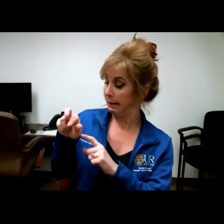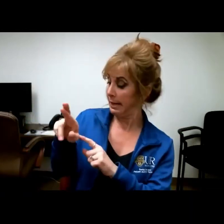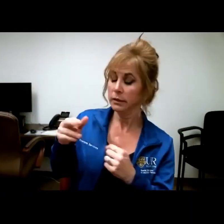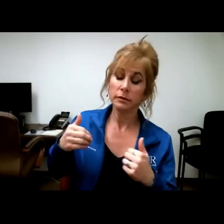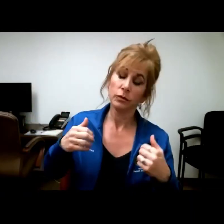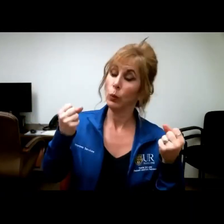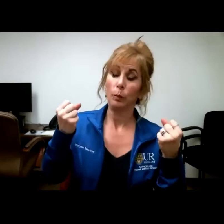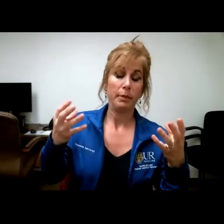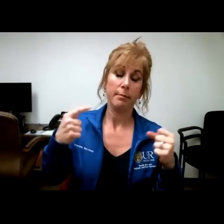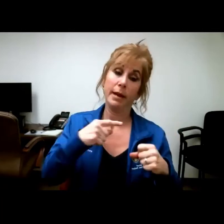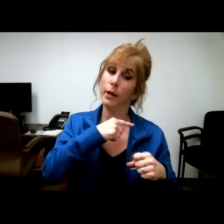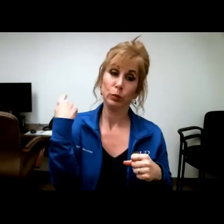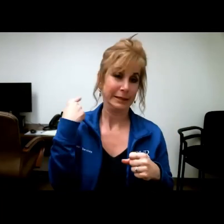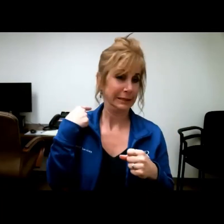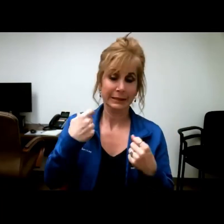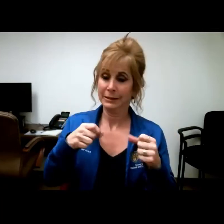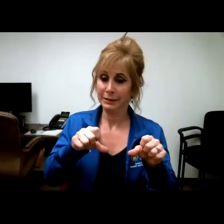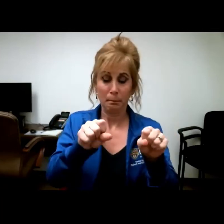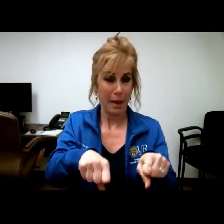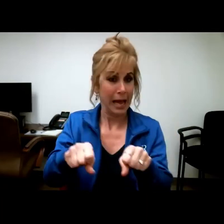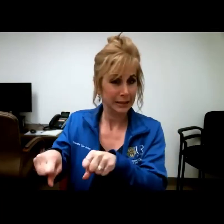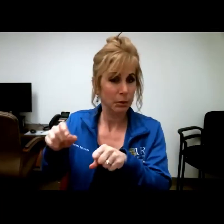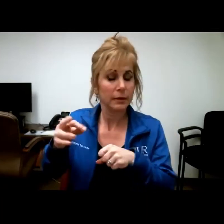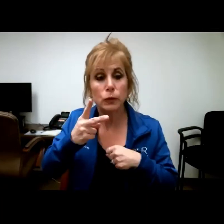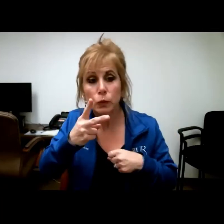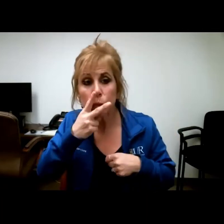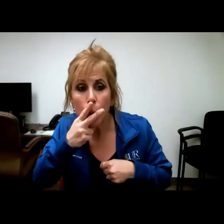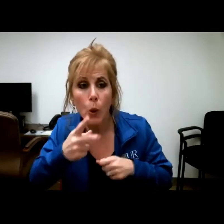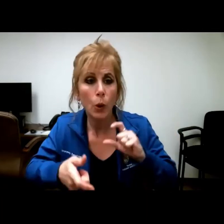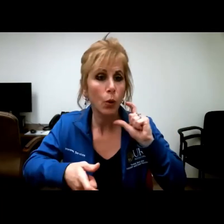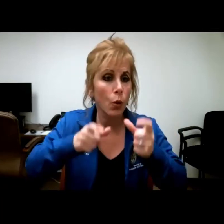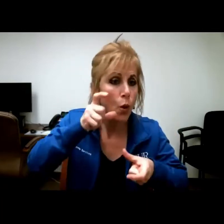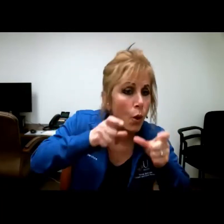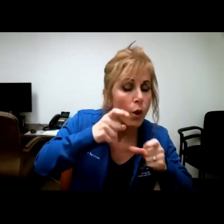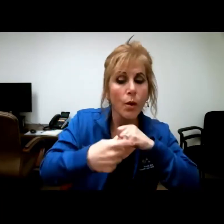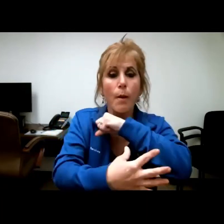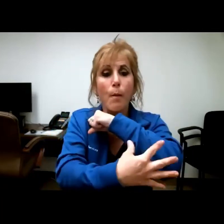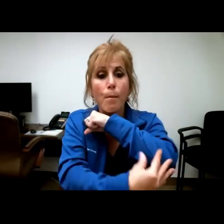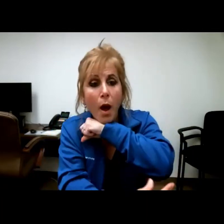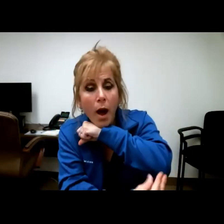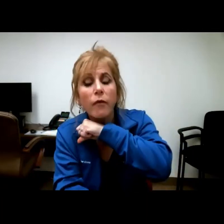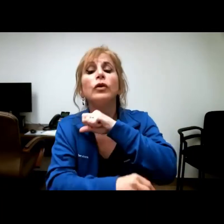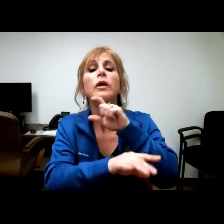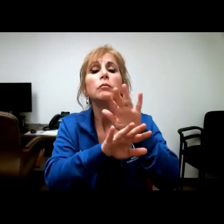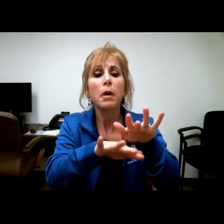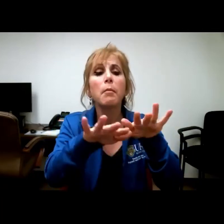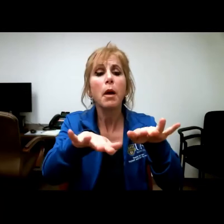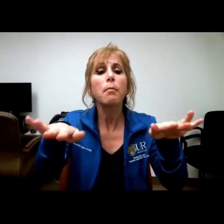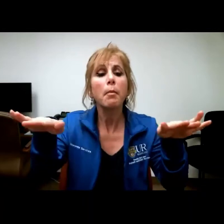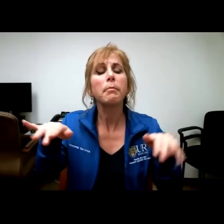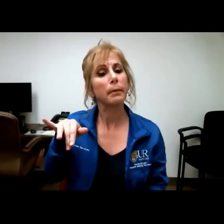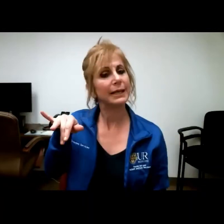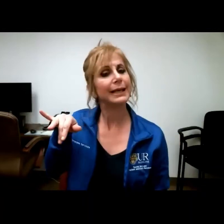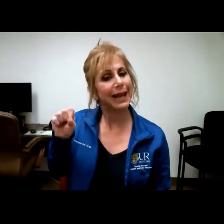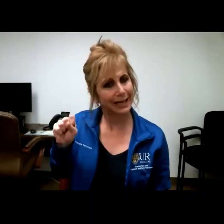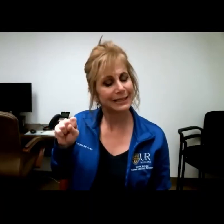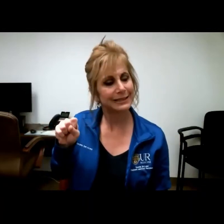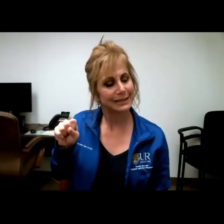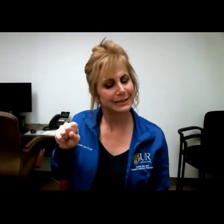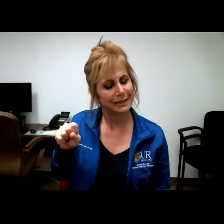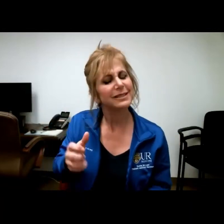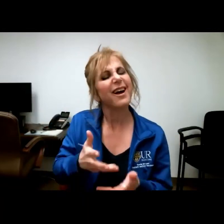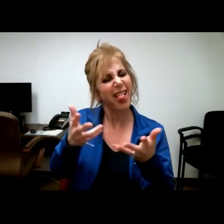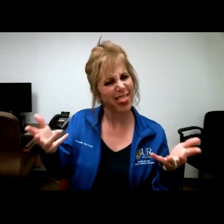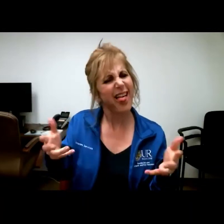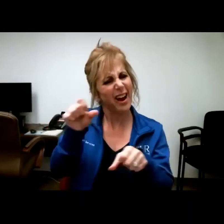which Dr. Kamen mentioned, it tells the story that while there is much medical work to do to eradicate the disease, there